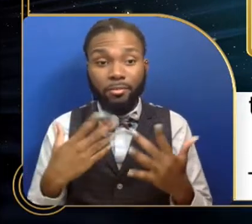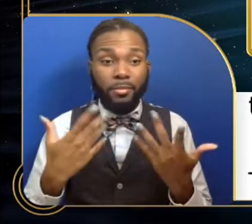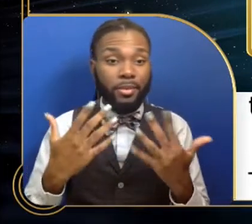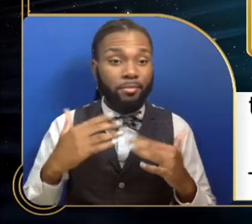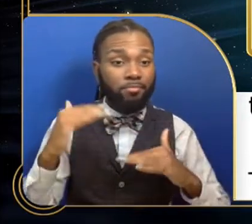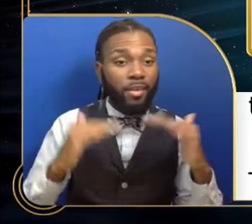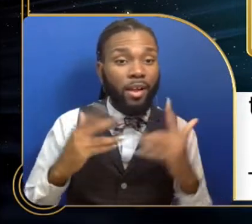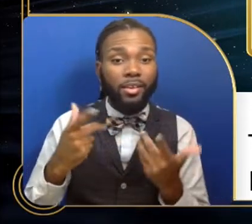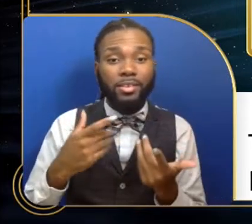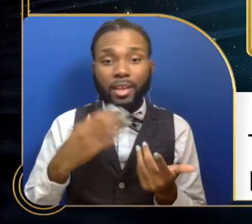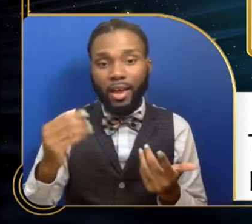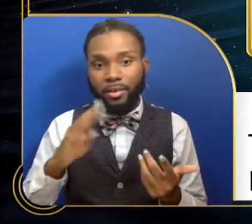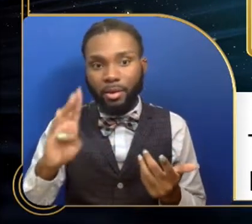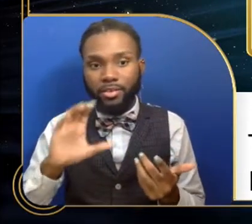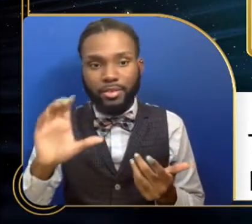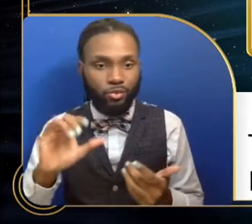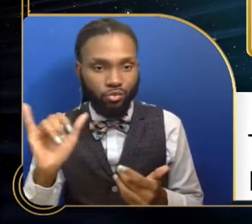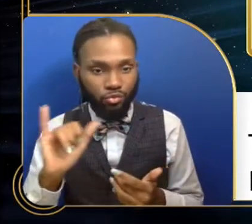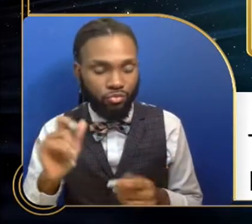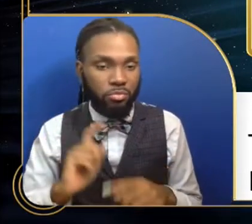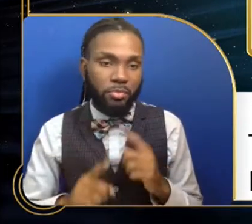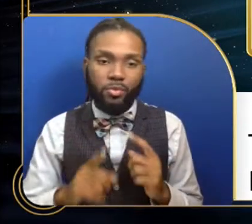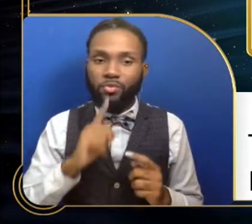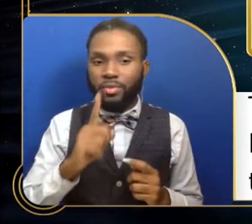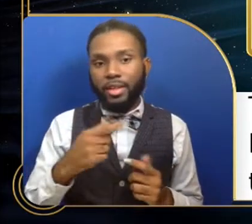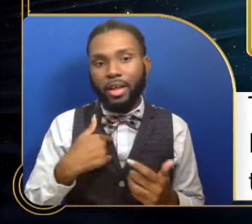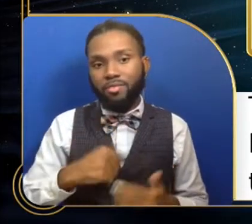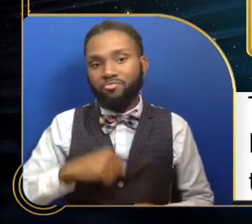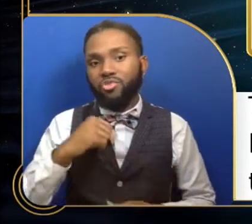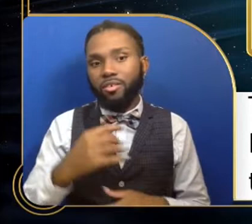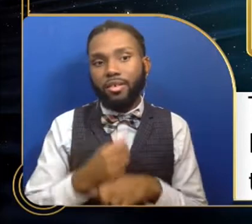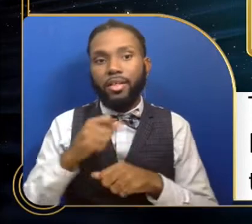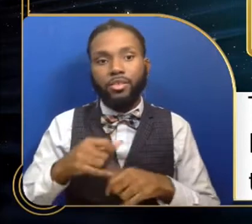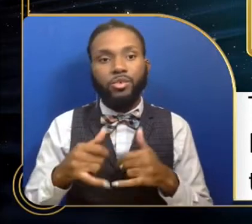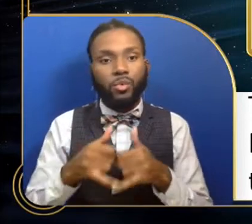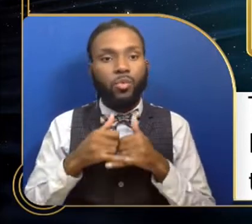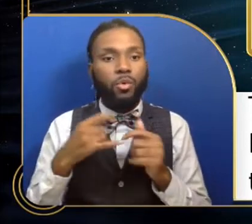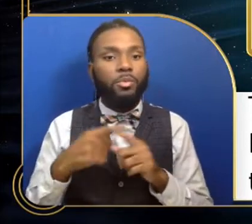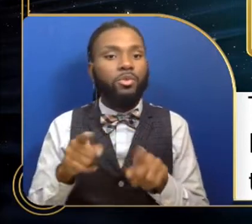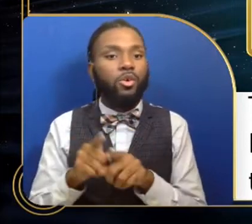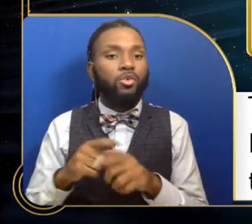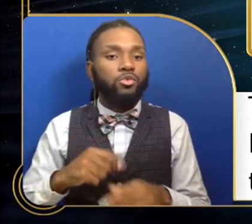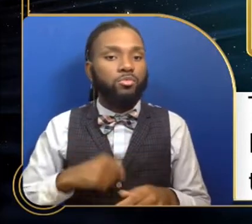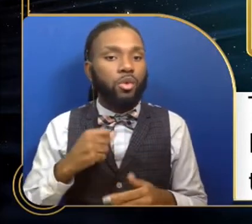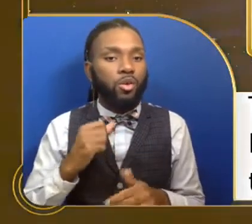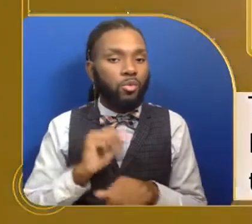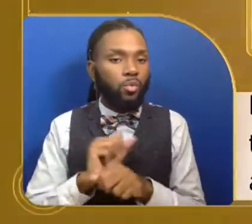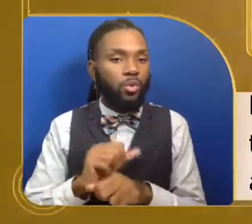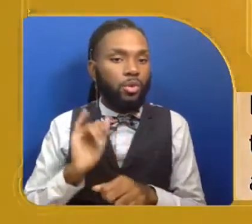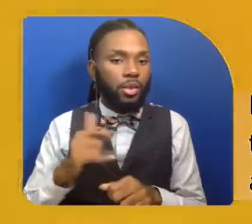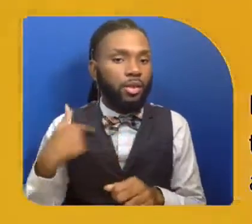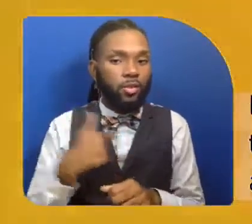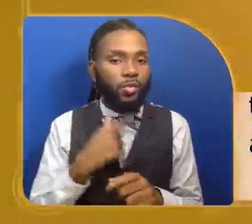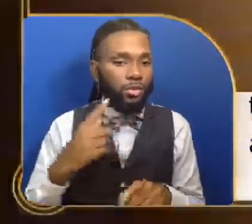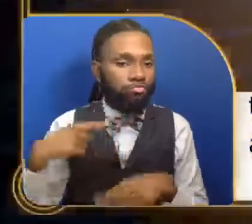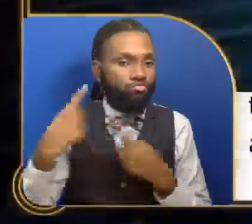just proud to be able to get this award and proud of the work that we've all done together. So thank you very much.